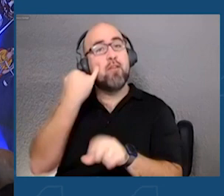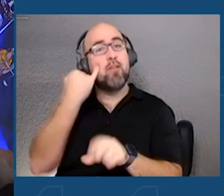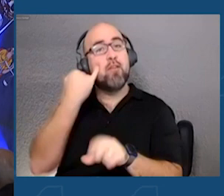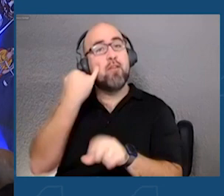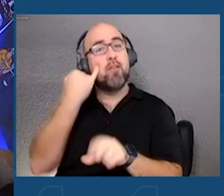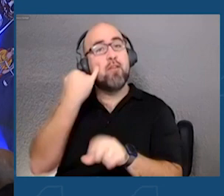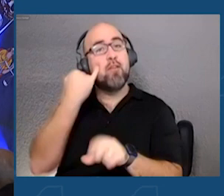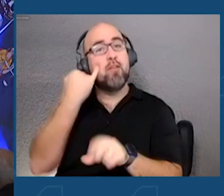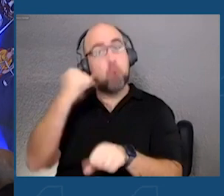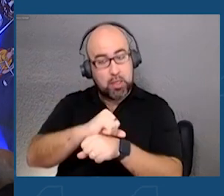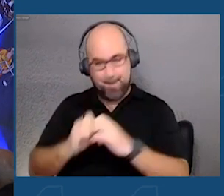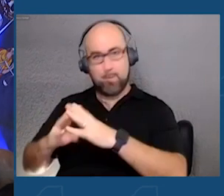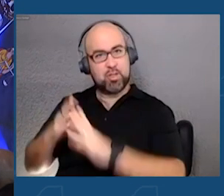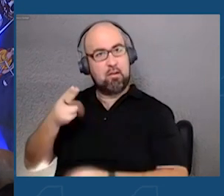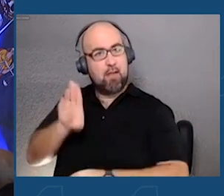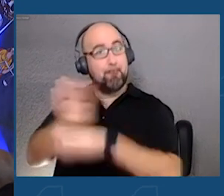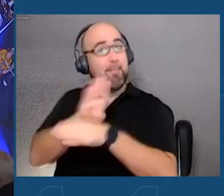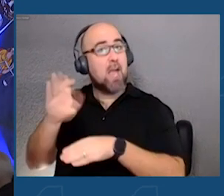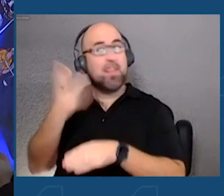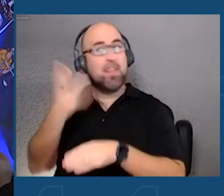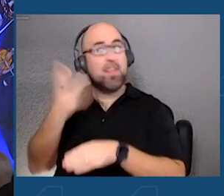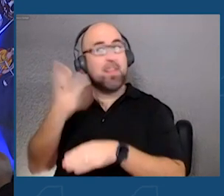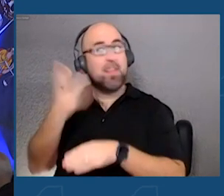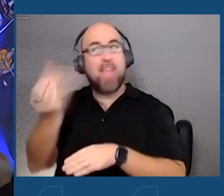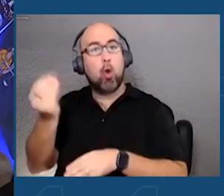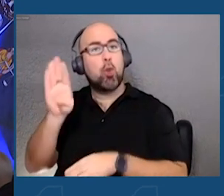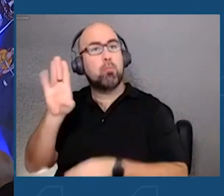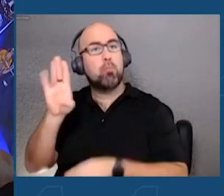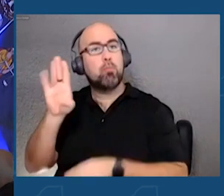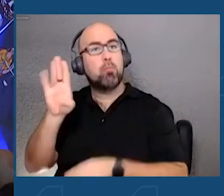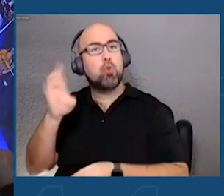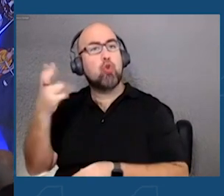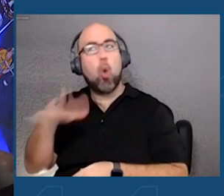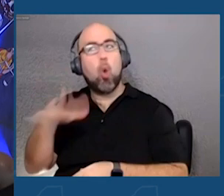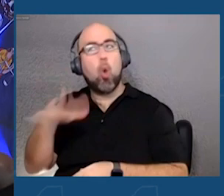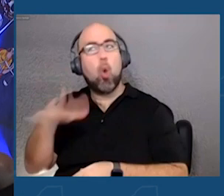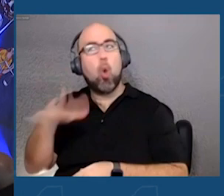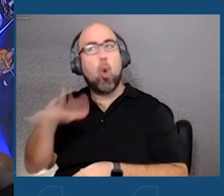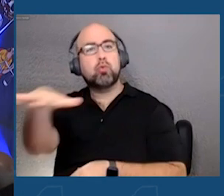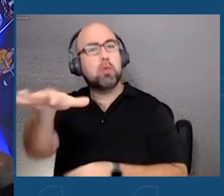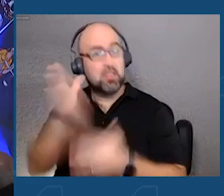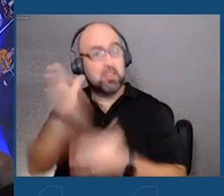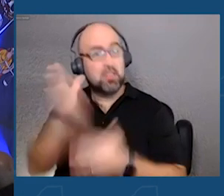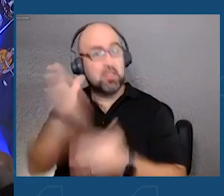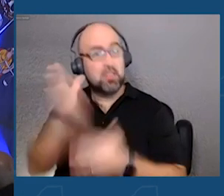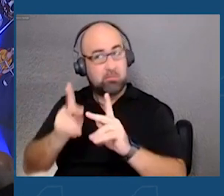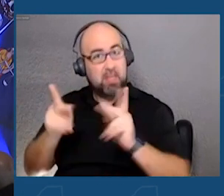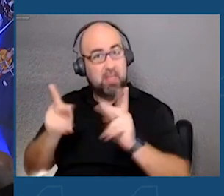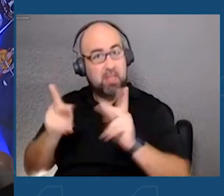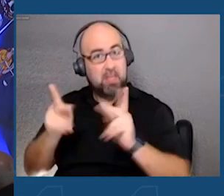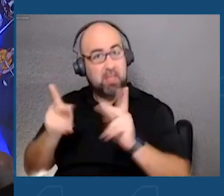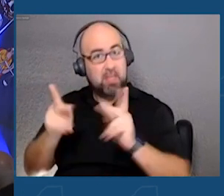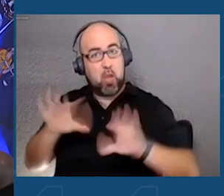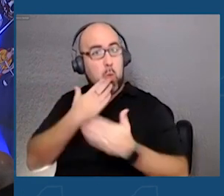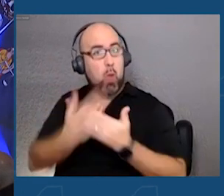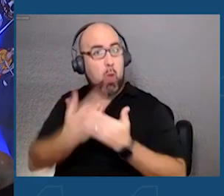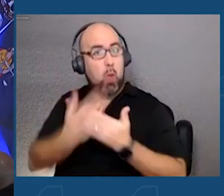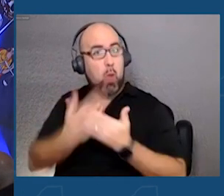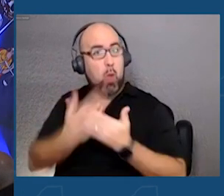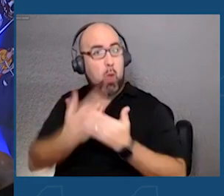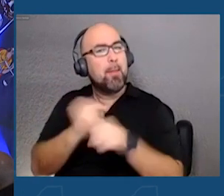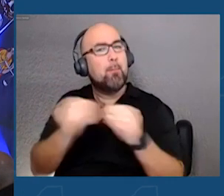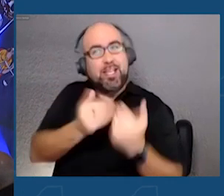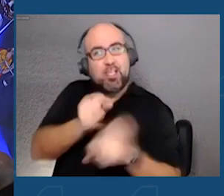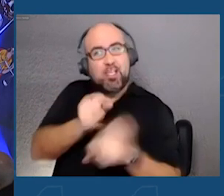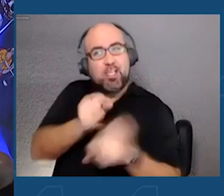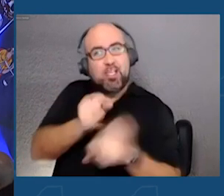well over the past 2 years, make it easy to work there and to live there and make those places more accessible. But even if you're working from home or working near